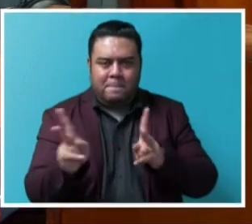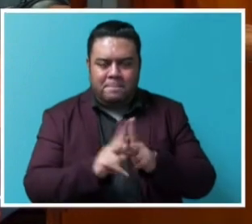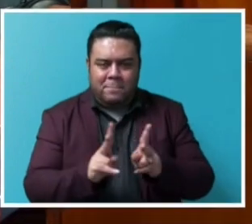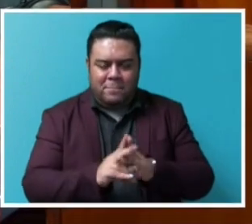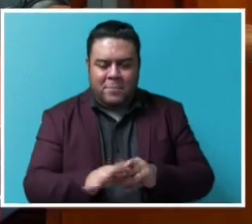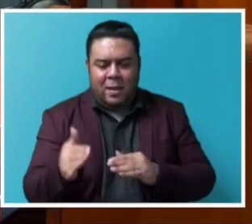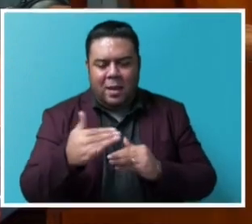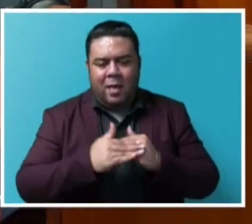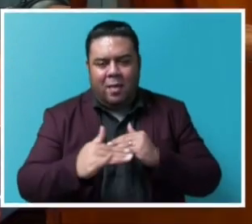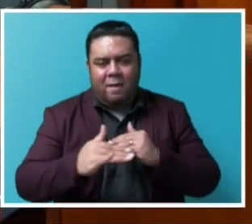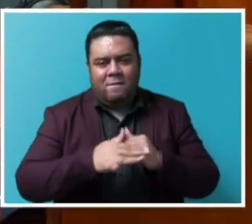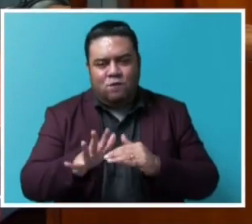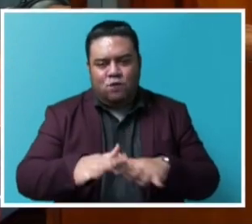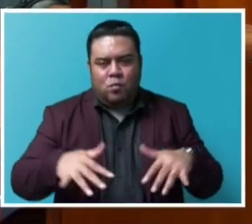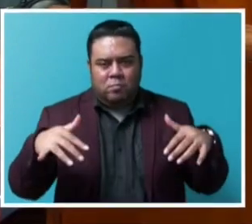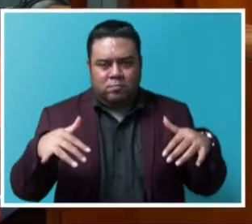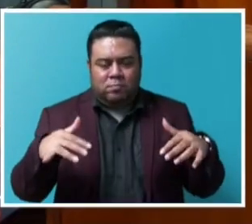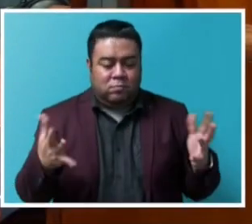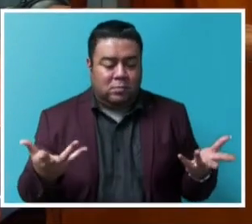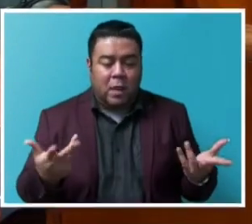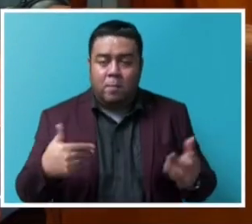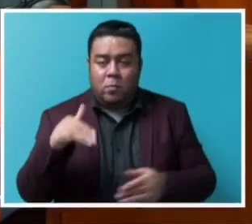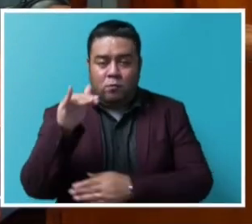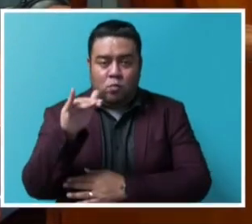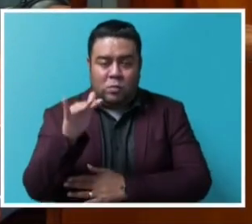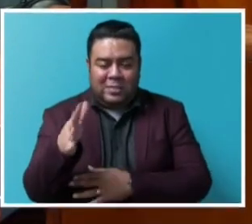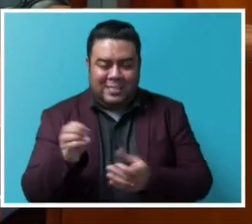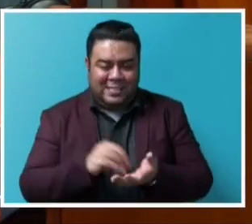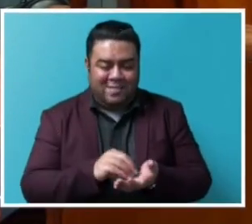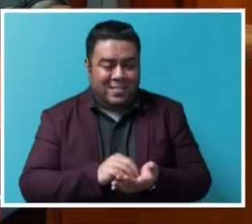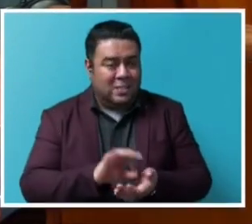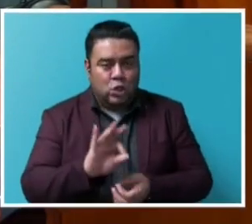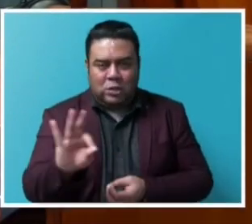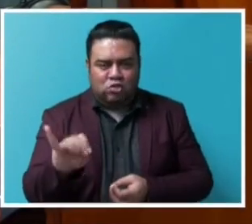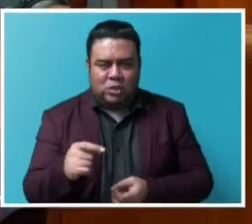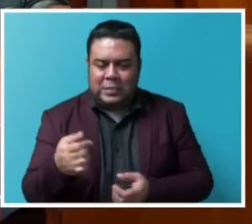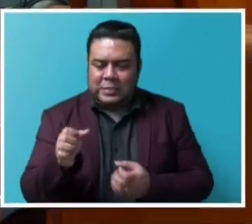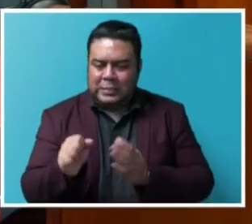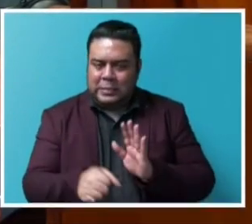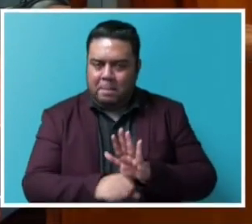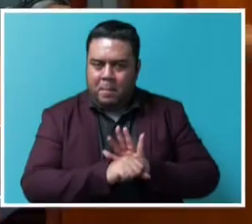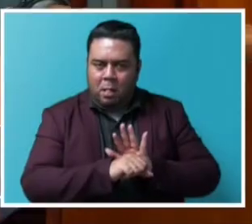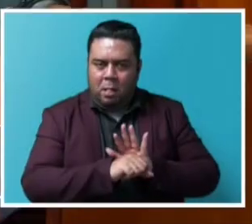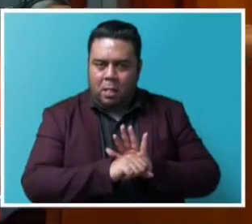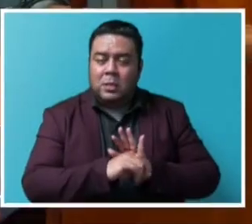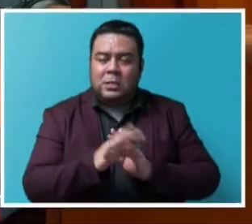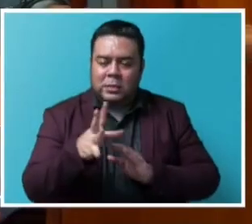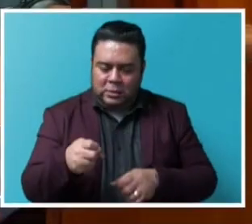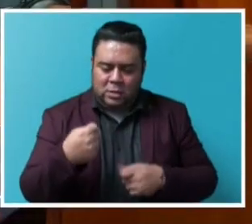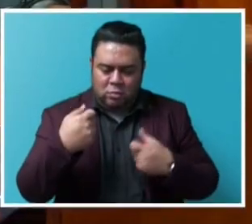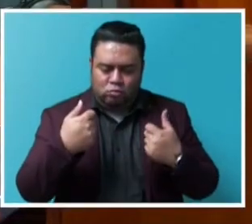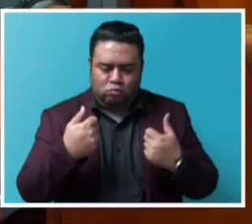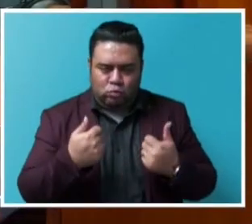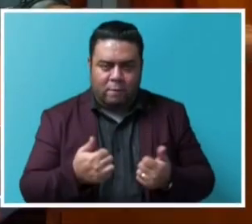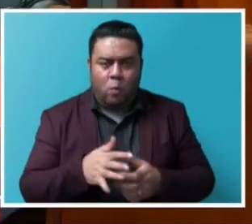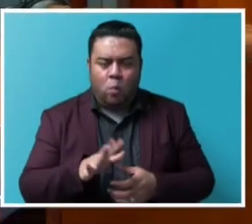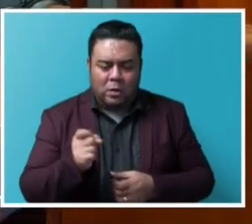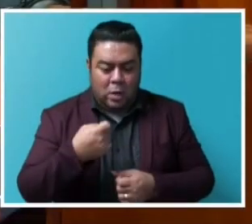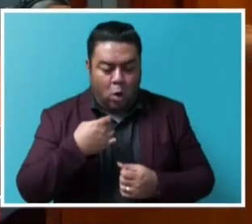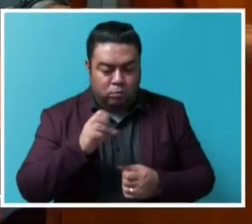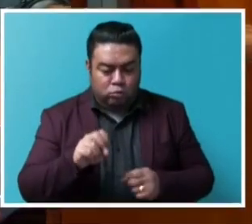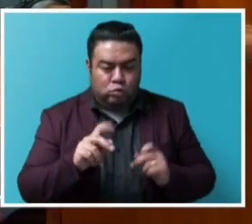fora. Our foreign service is no longer just a symbol. It is a driver of